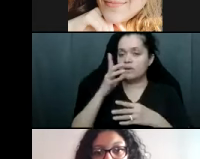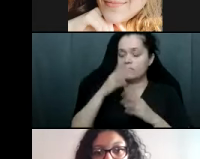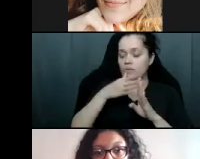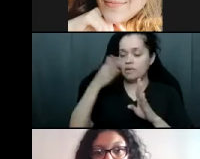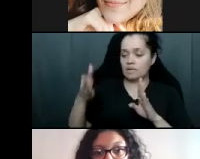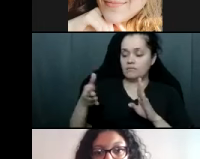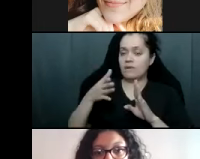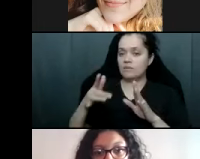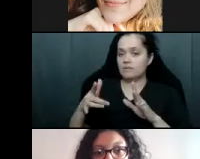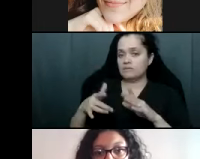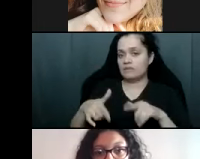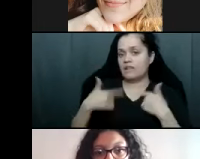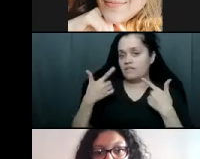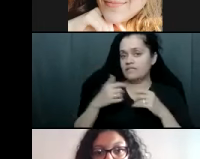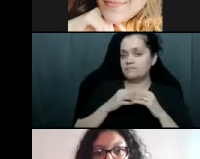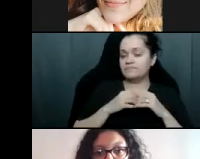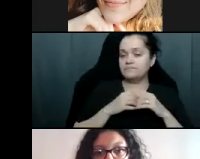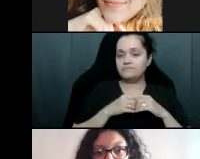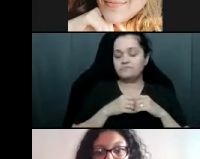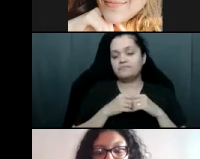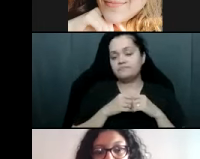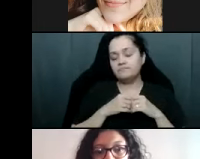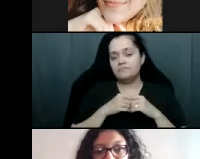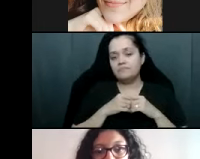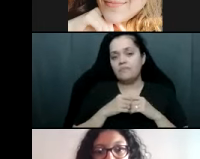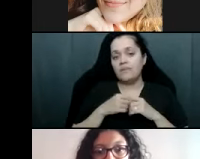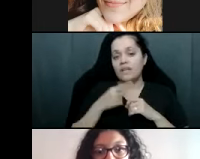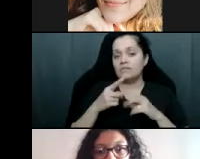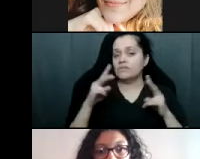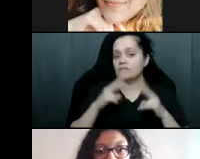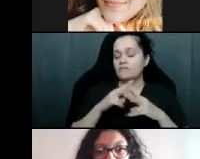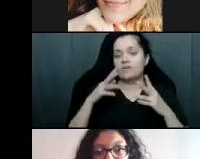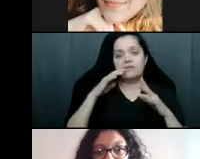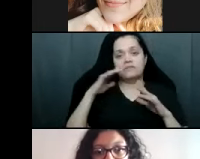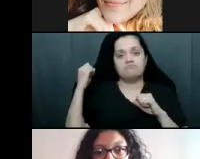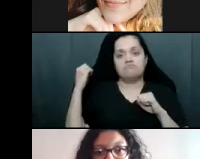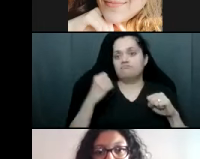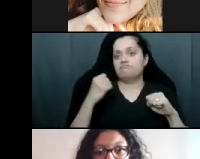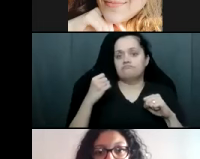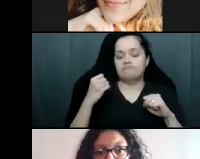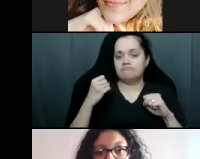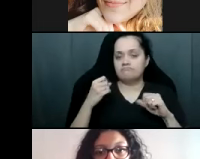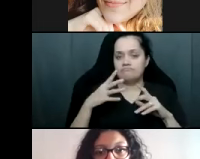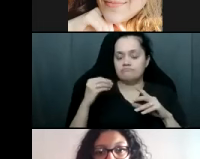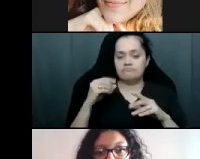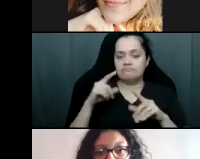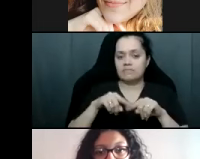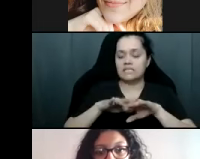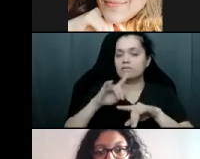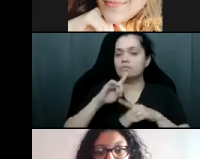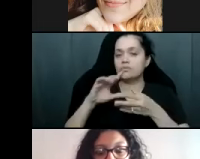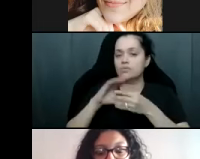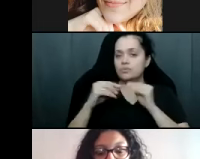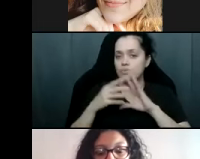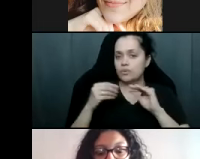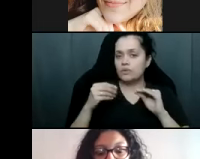their mother lived. So it's a very profound and based on a true story